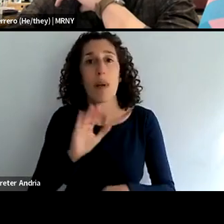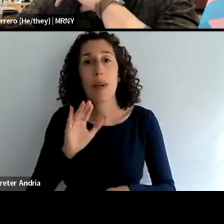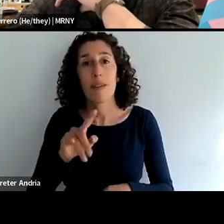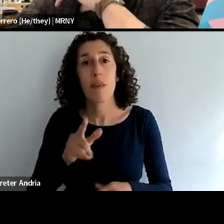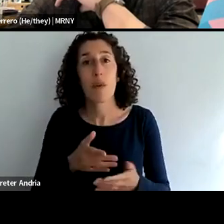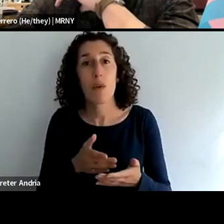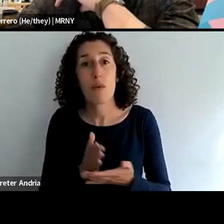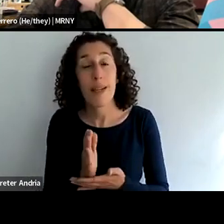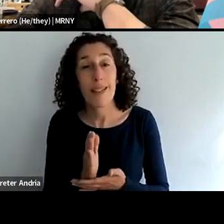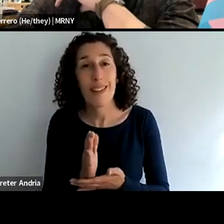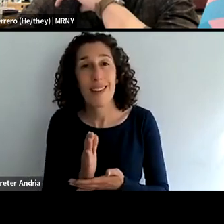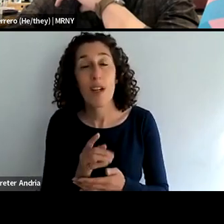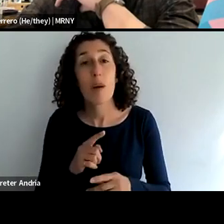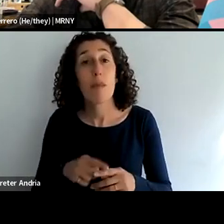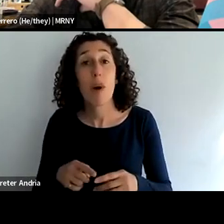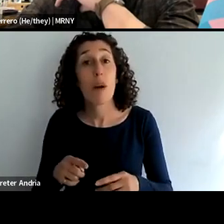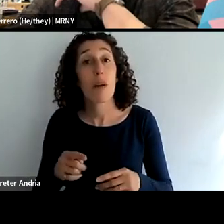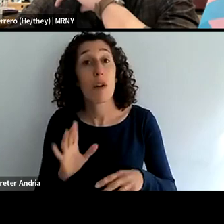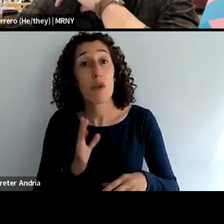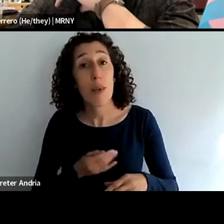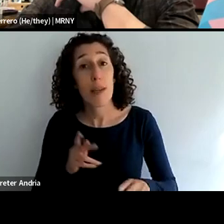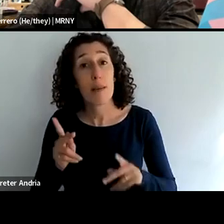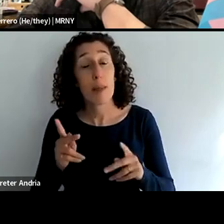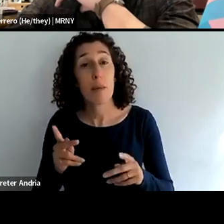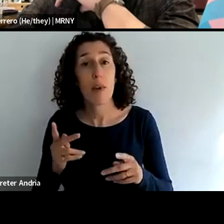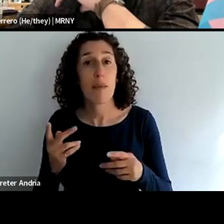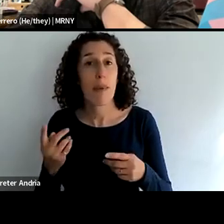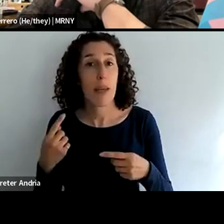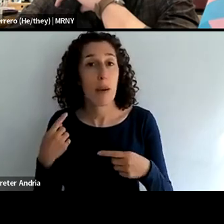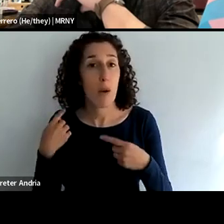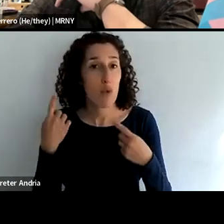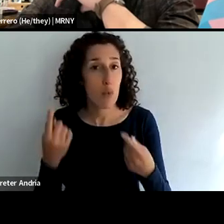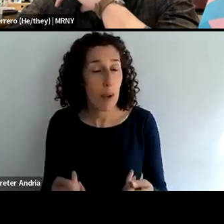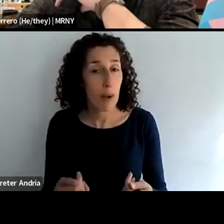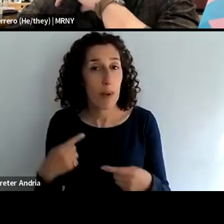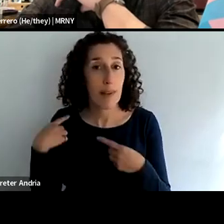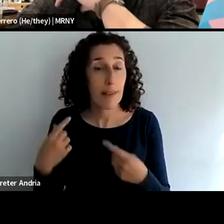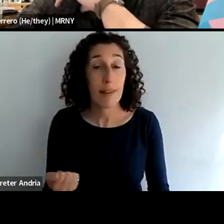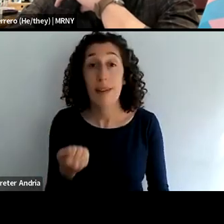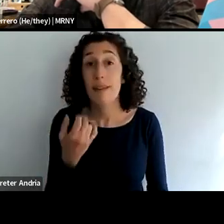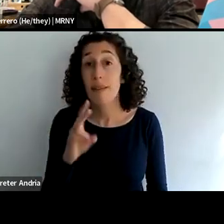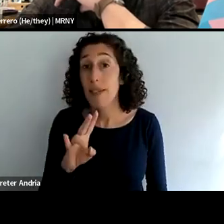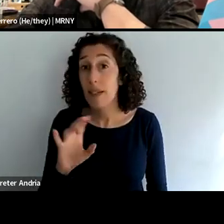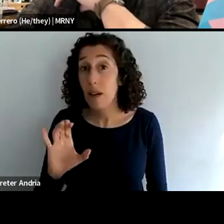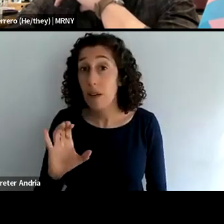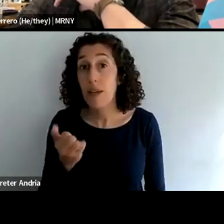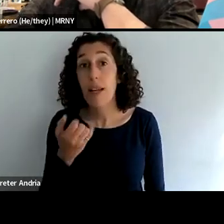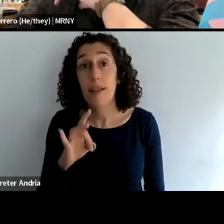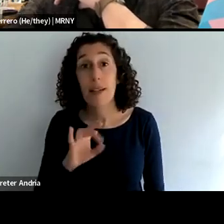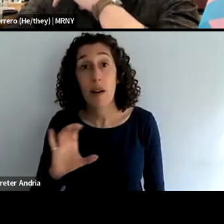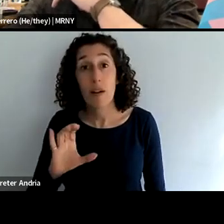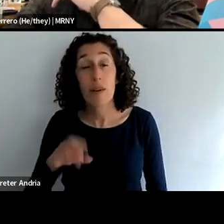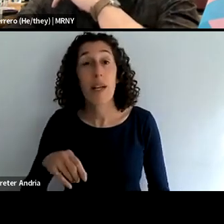and the 1700s. Here in the United States, what we call the United States, Turtle Island.